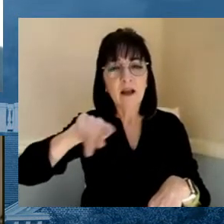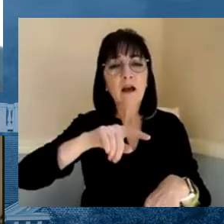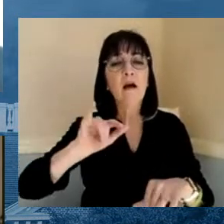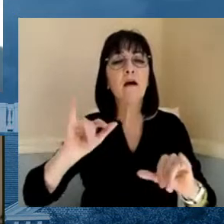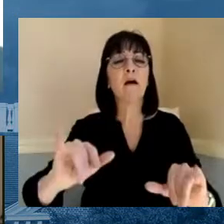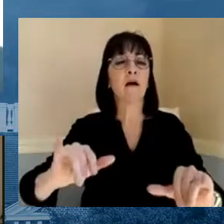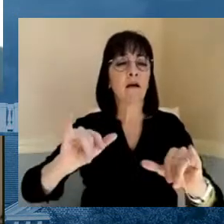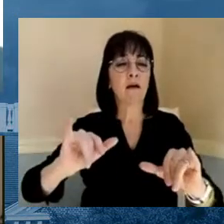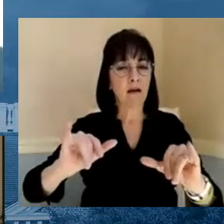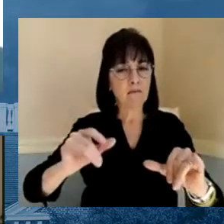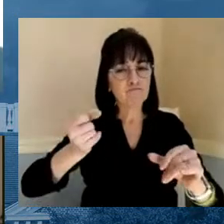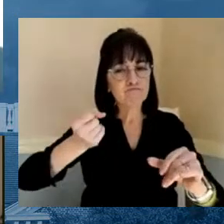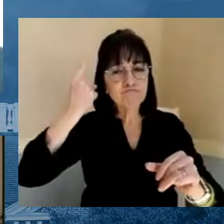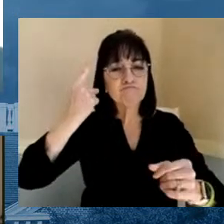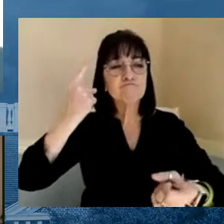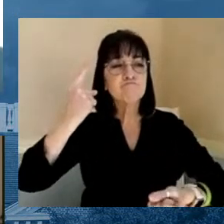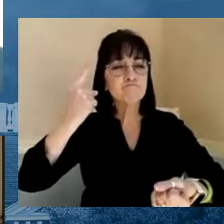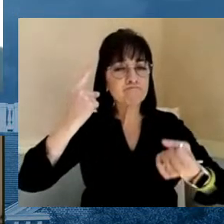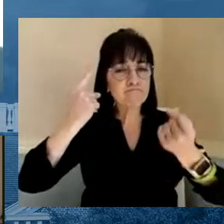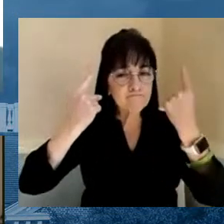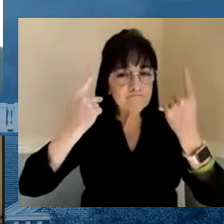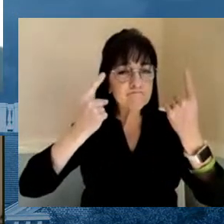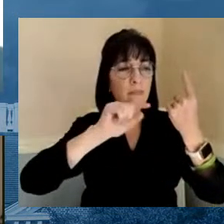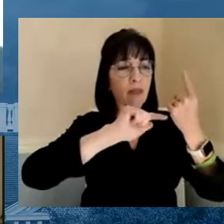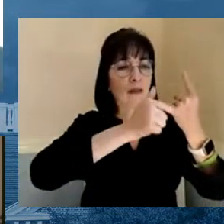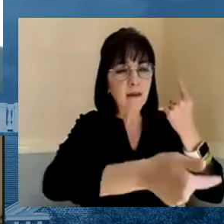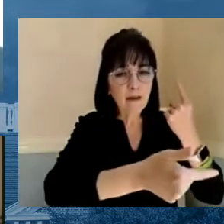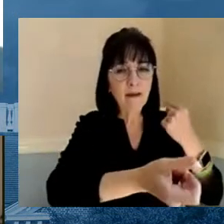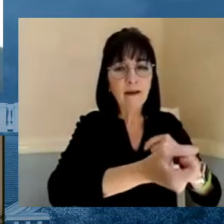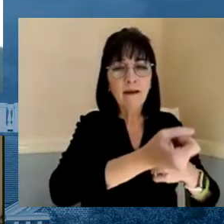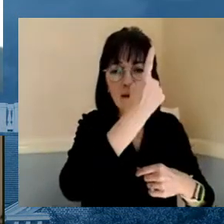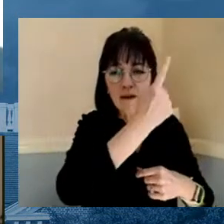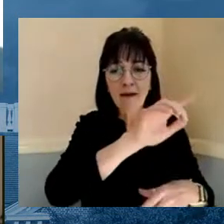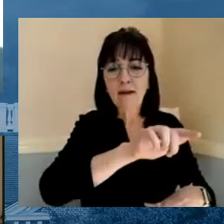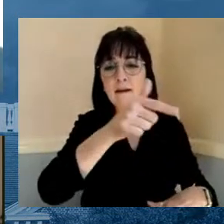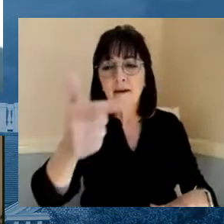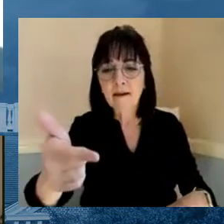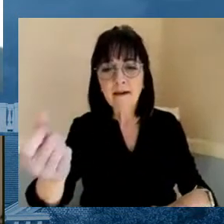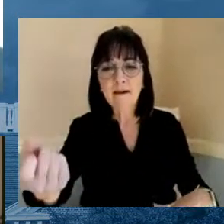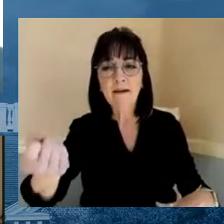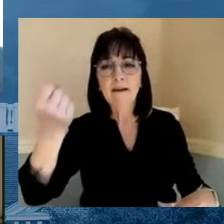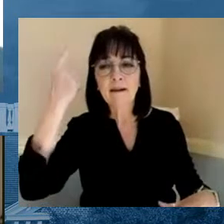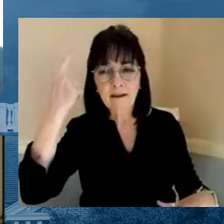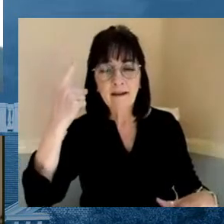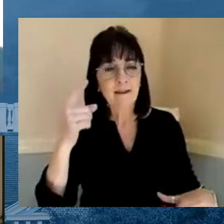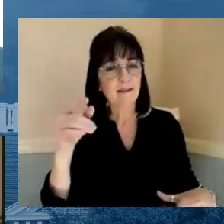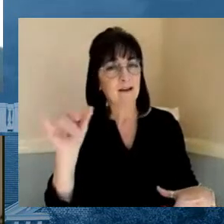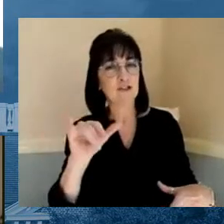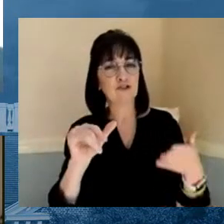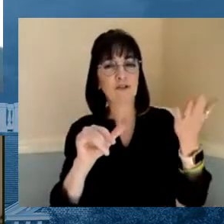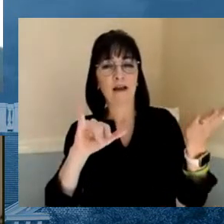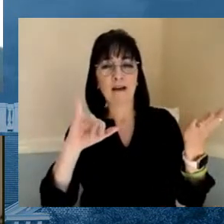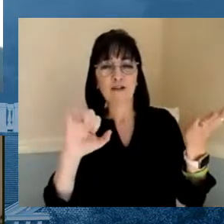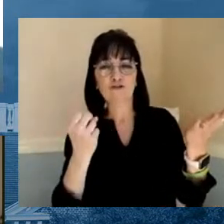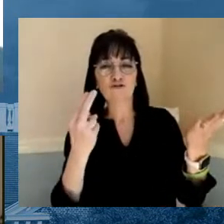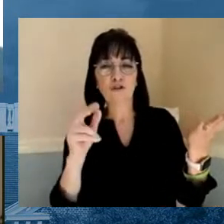one community at a time, one community partner at a time, like the gentleman who will speak later, Joshua.